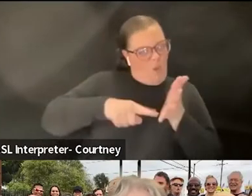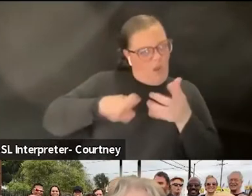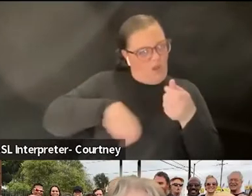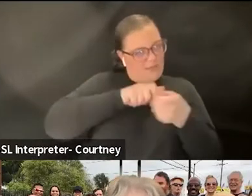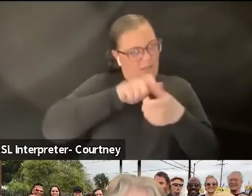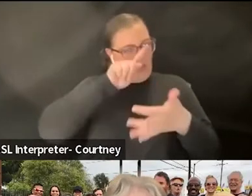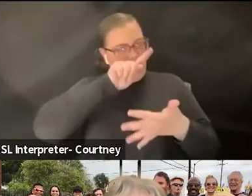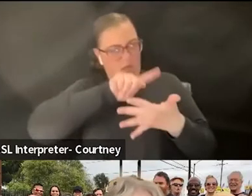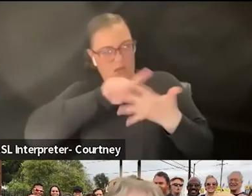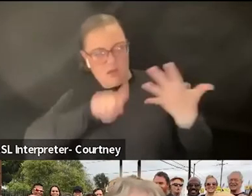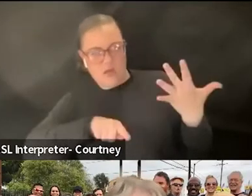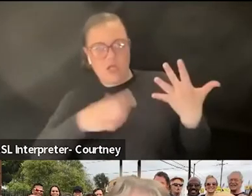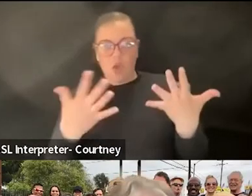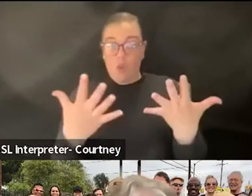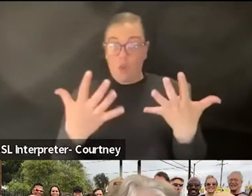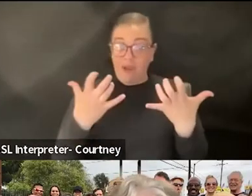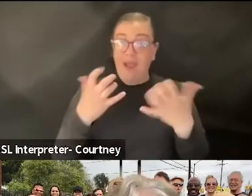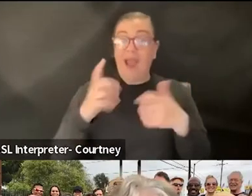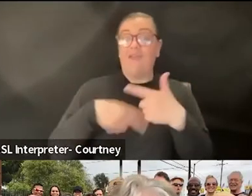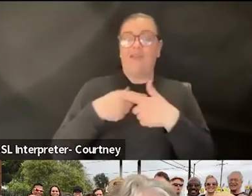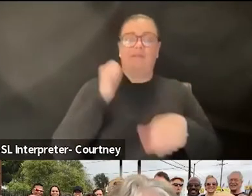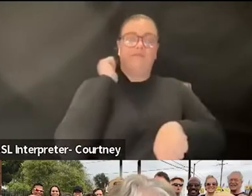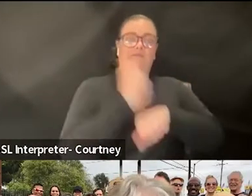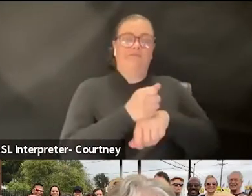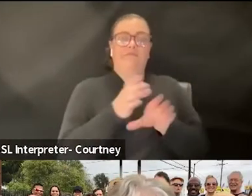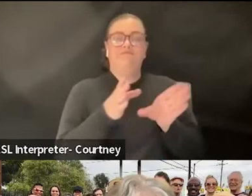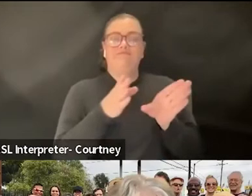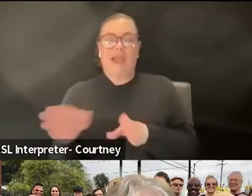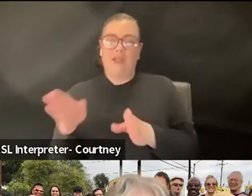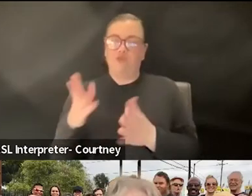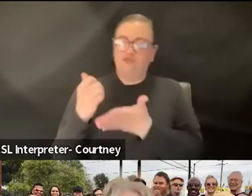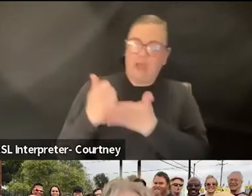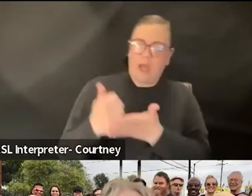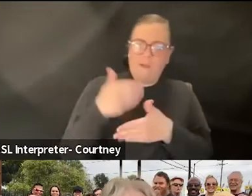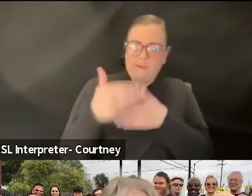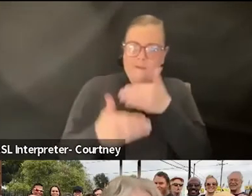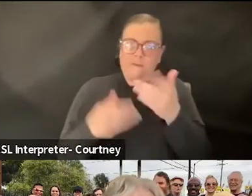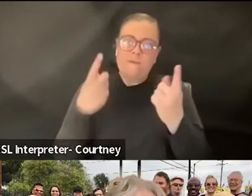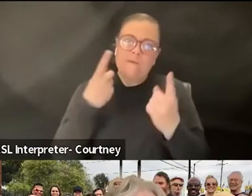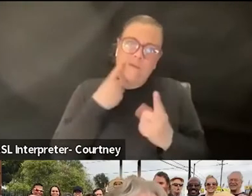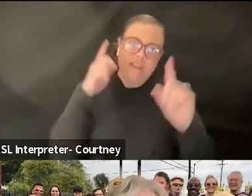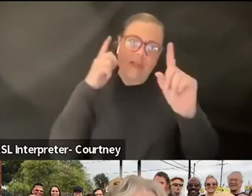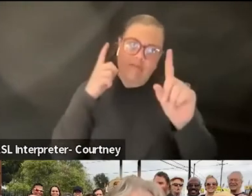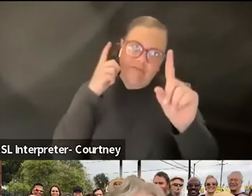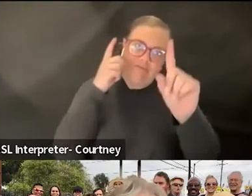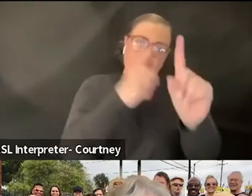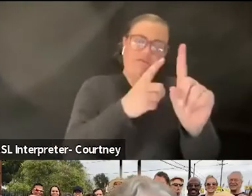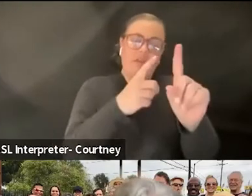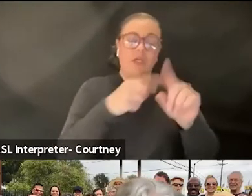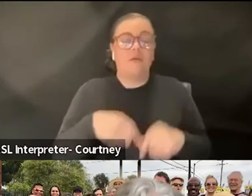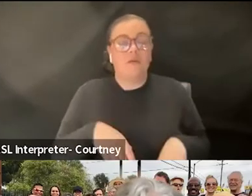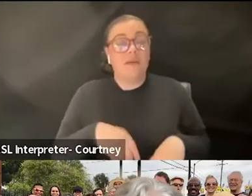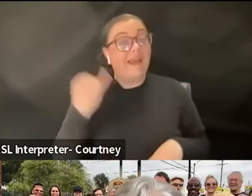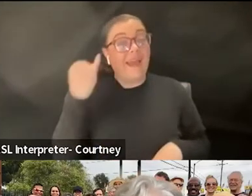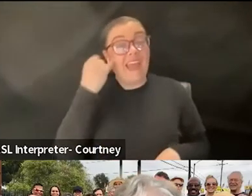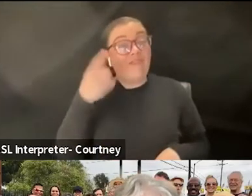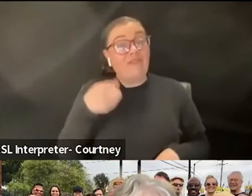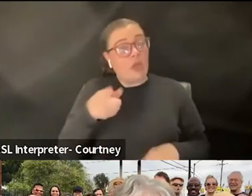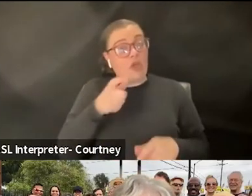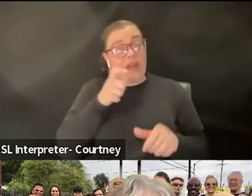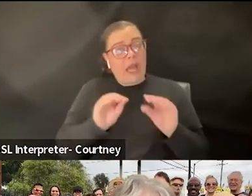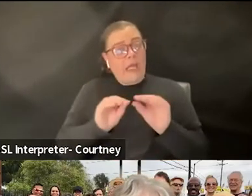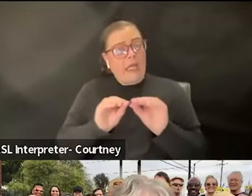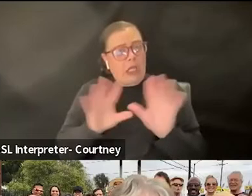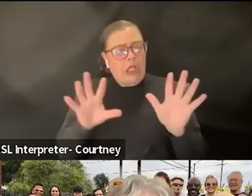clear. If it's not clear for you, it won't be clear for anyone else. You consider what opposition you'll face and do that realistically,